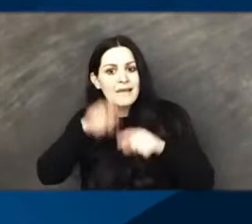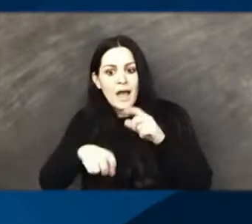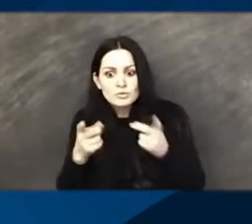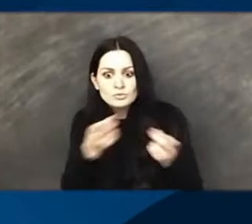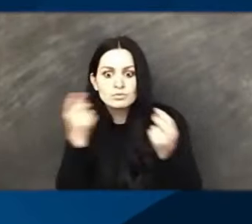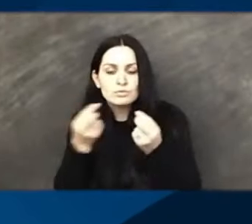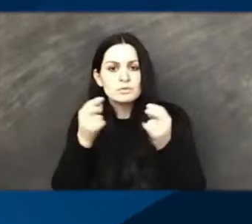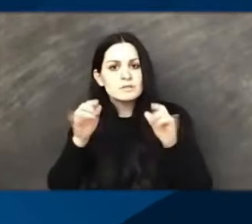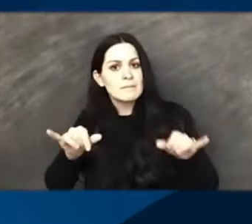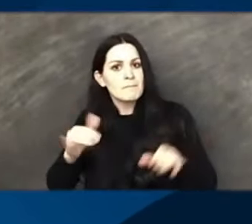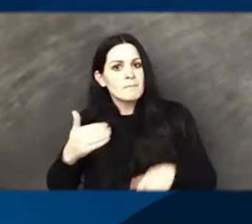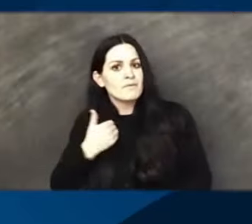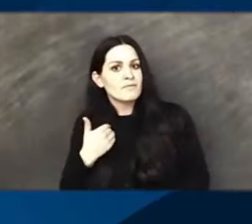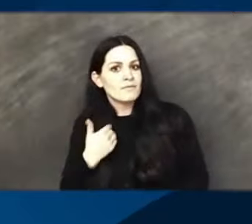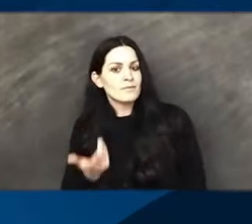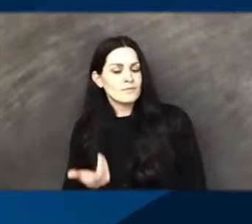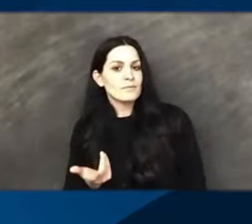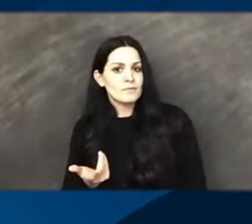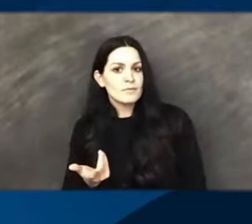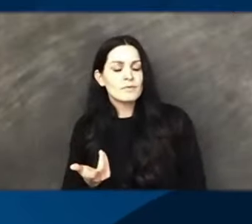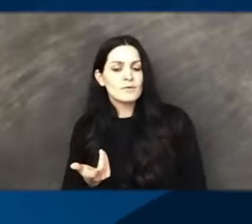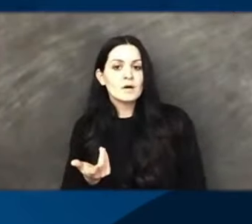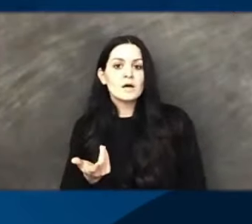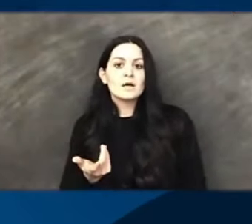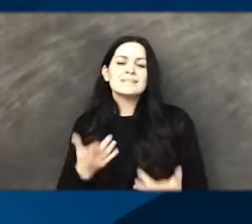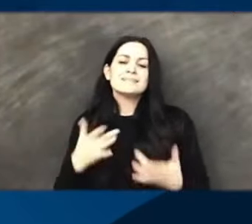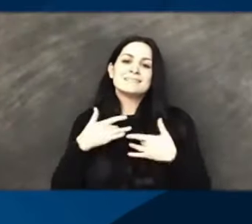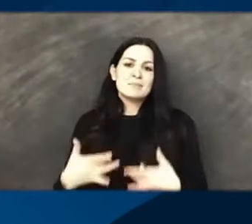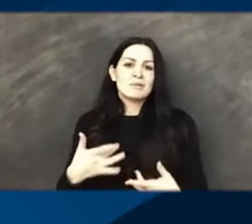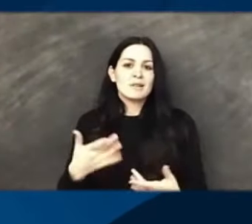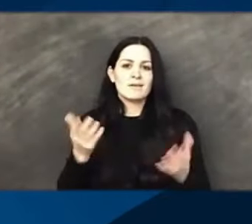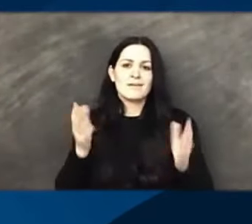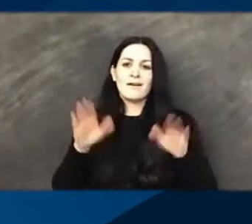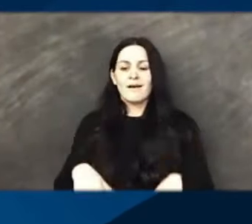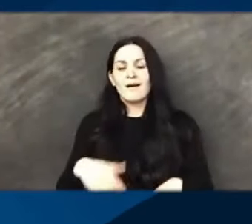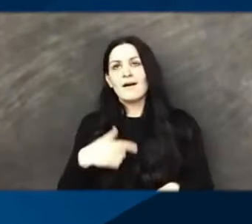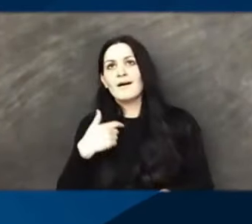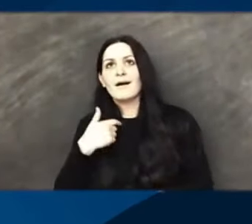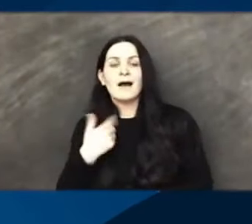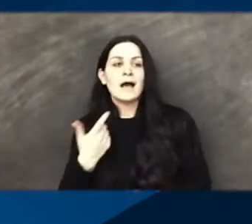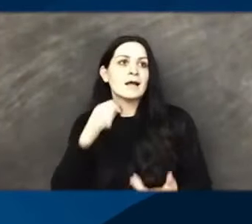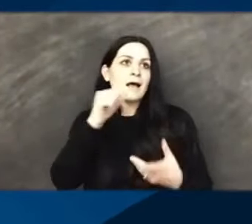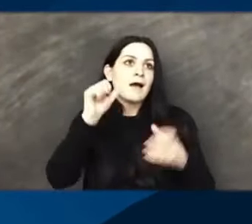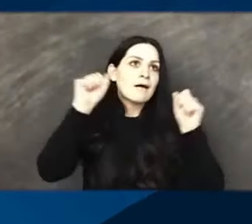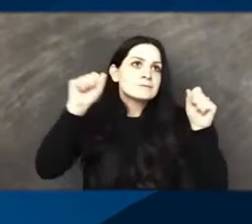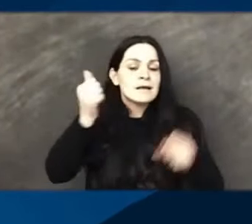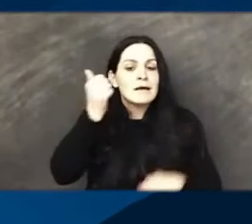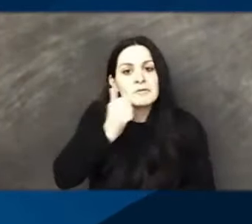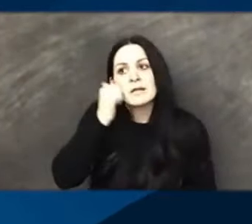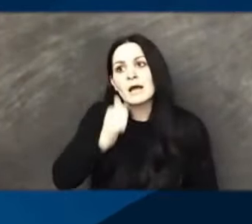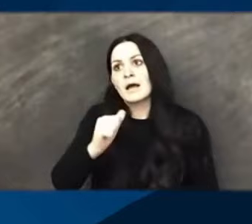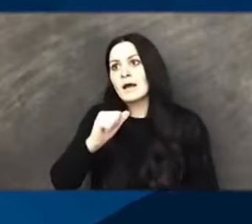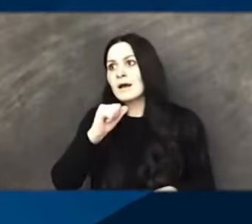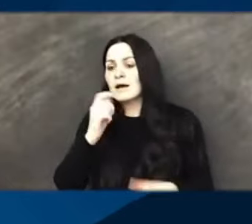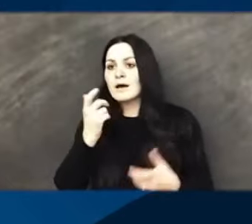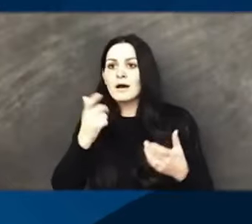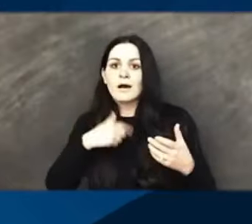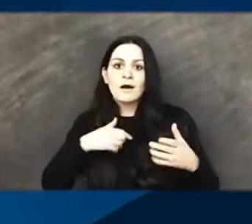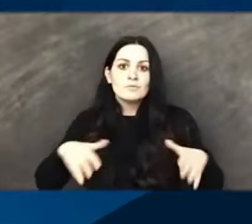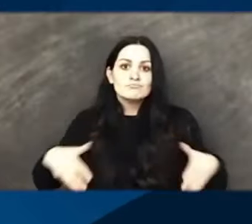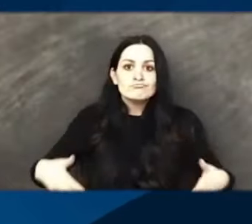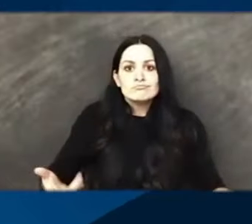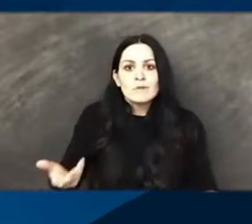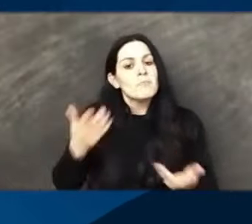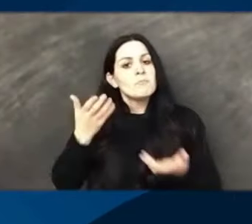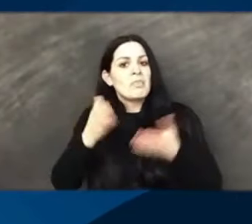sadly, oftentimes they put that down to, well, I'm just out of shape, or it's, women